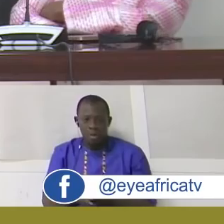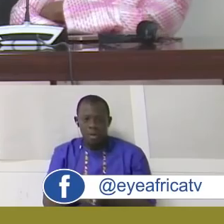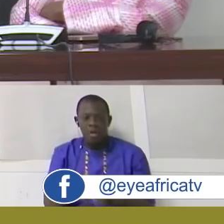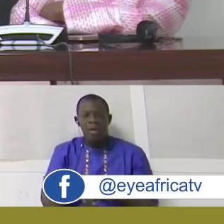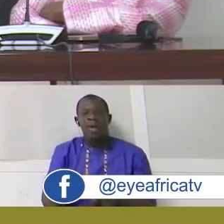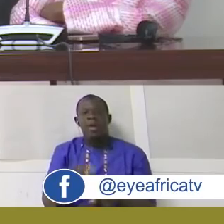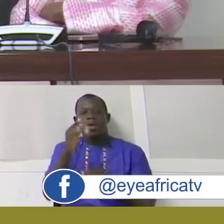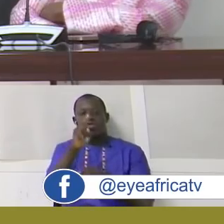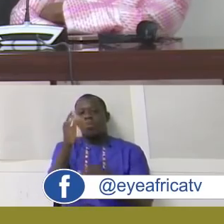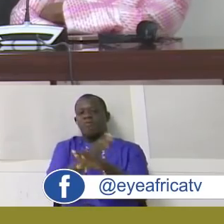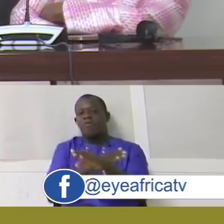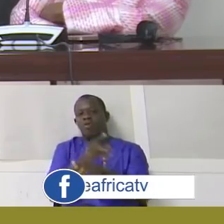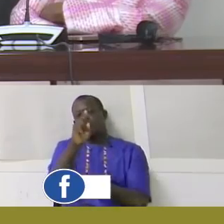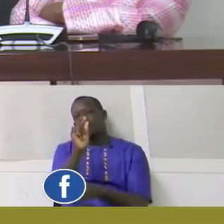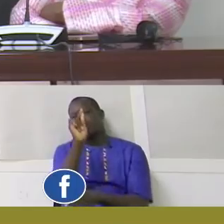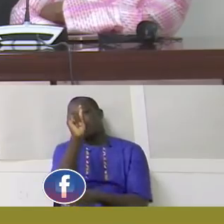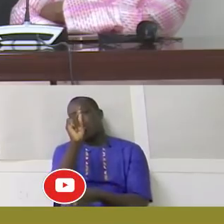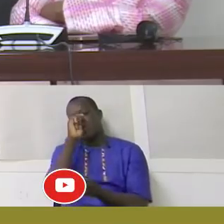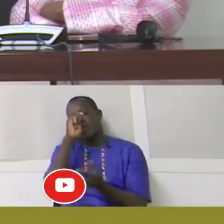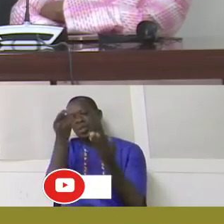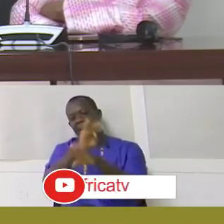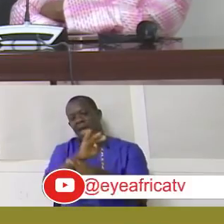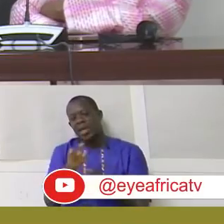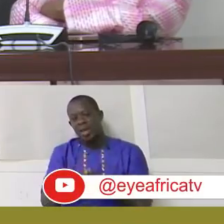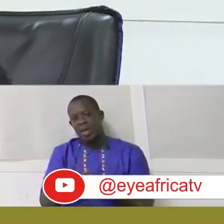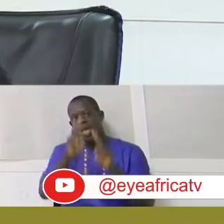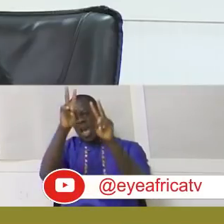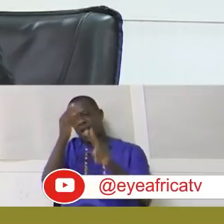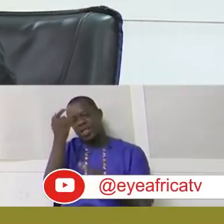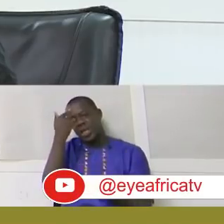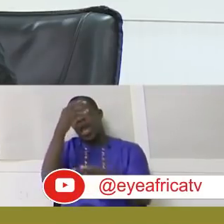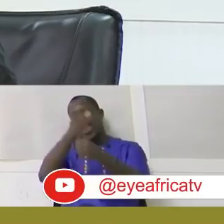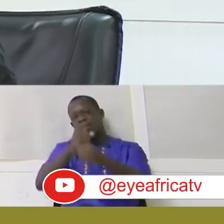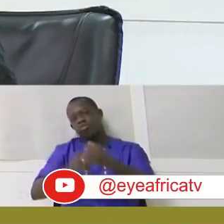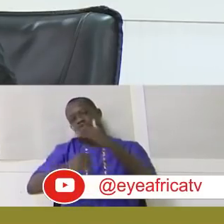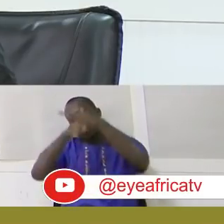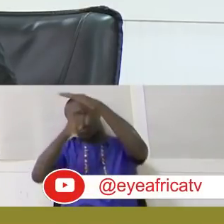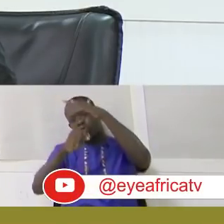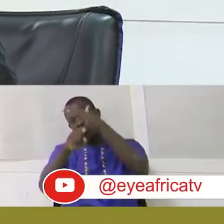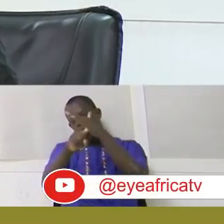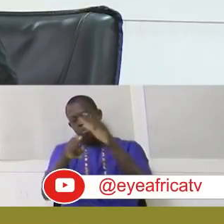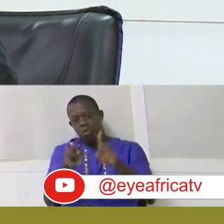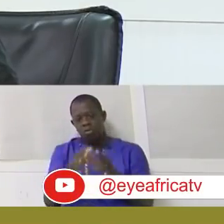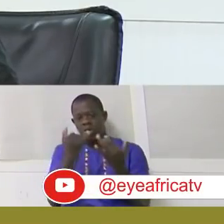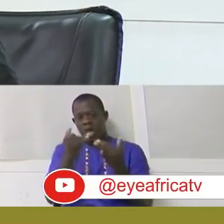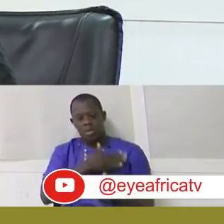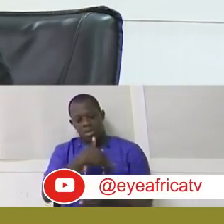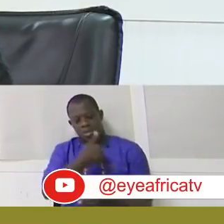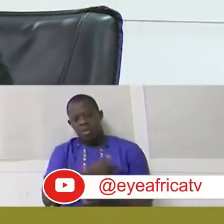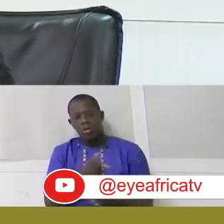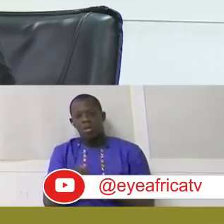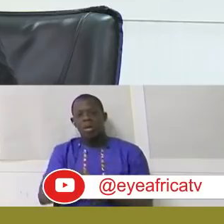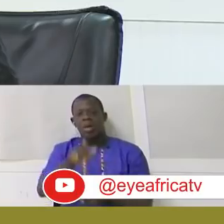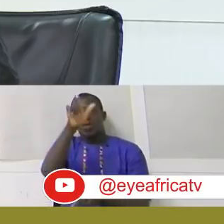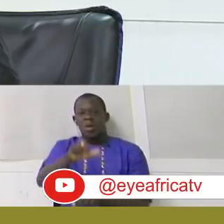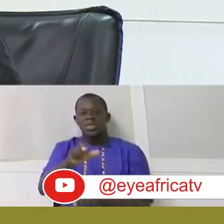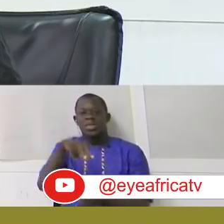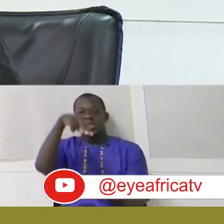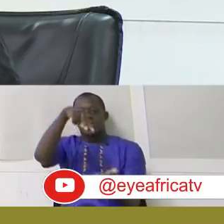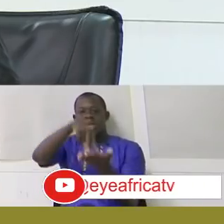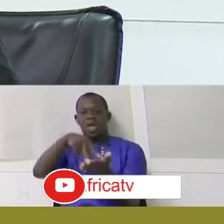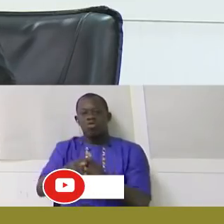Demo na be buga de. I was about to die. Yaayame moma taxaw fajma. Yaayame was the one that killed me. Borom taxaw nan man